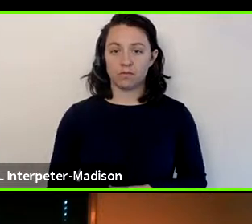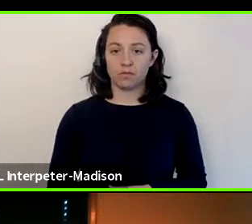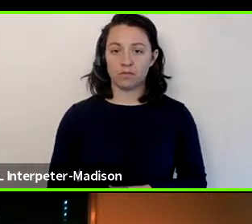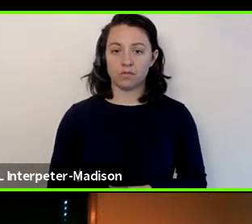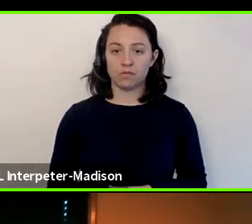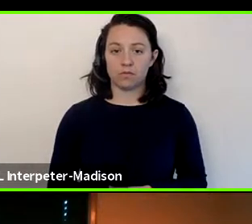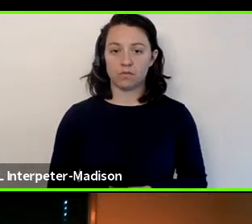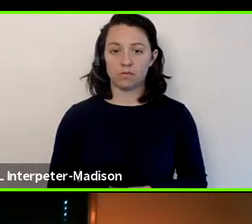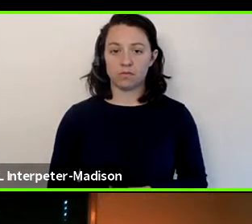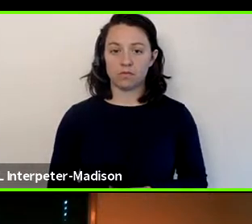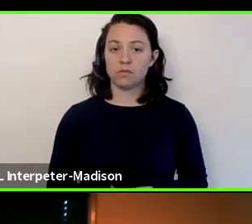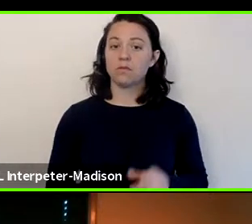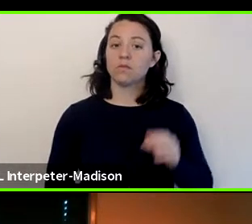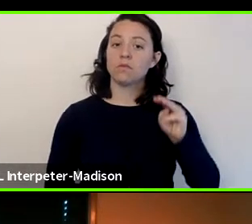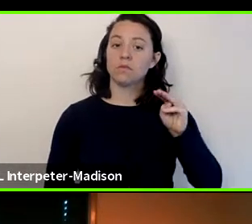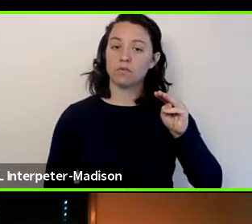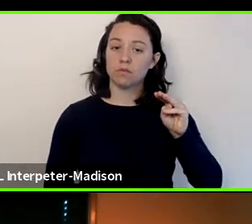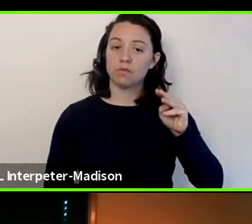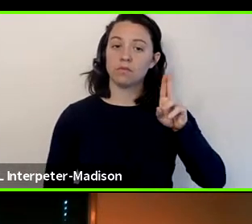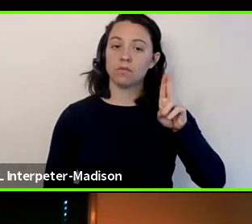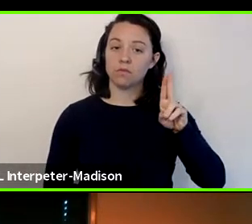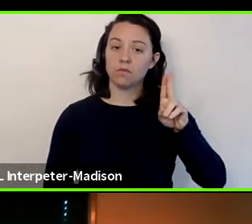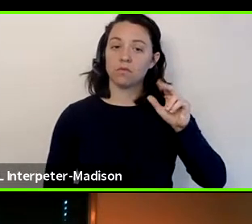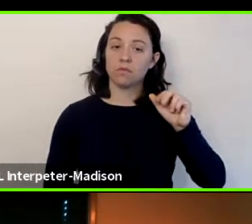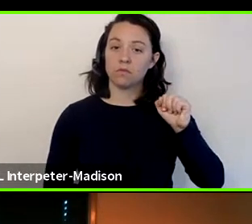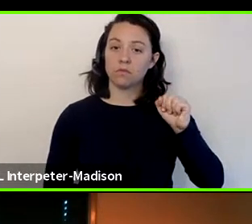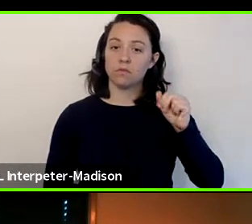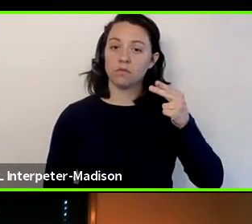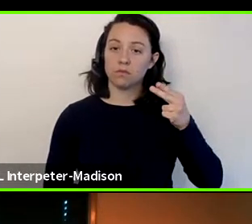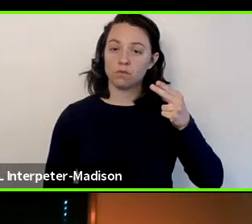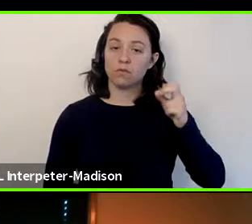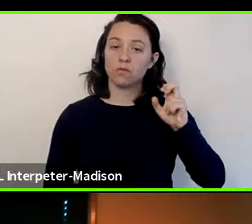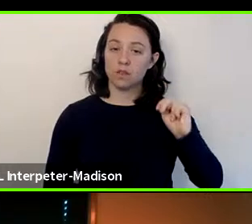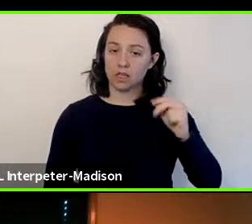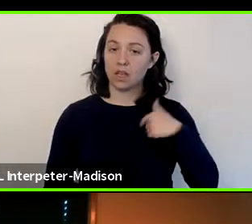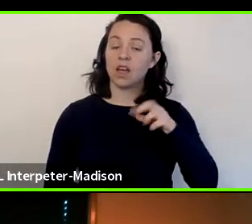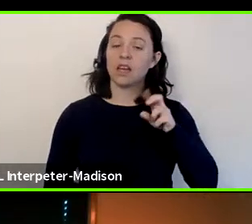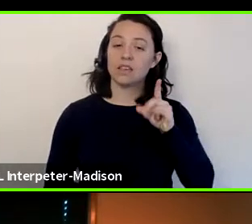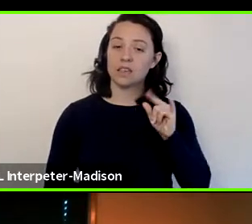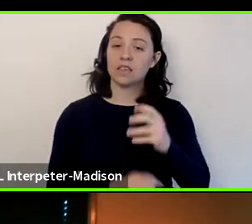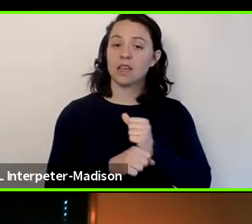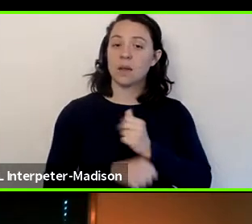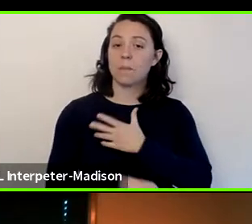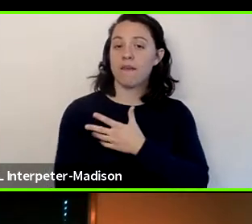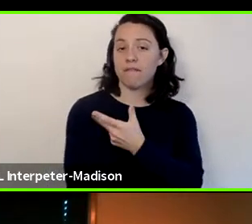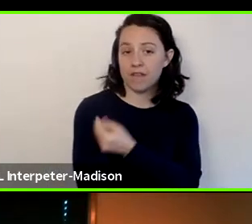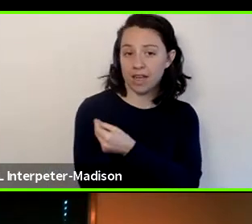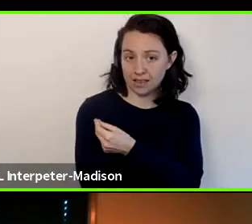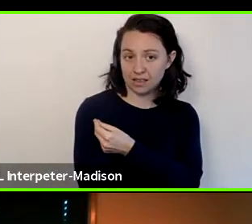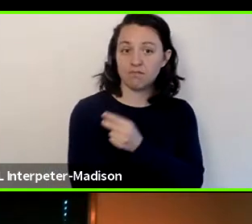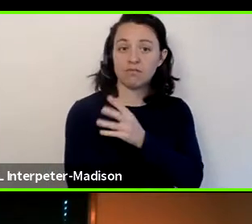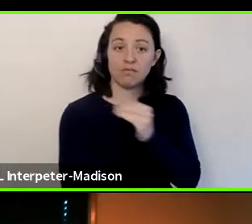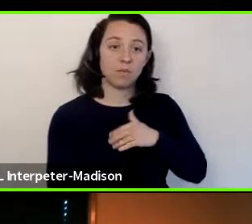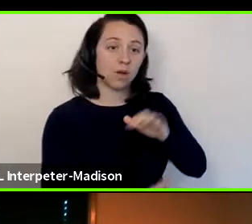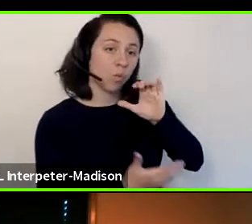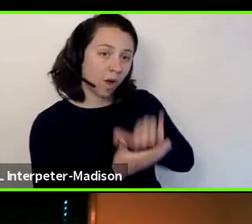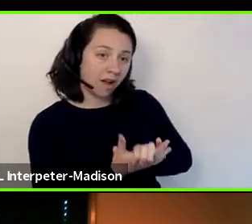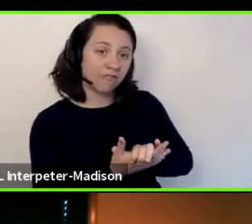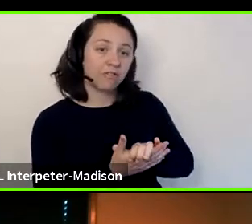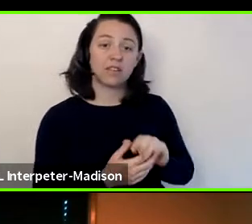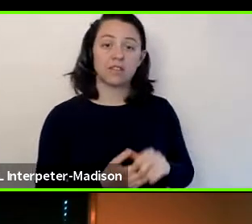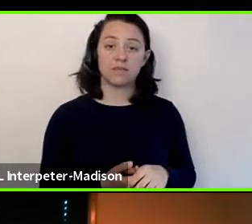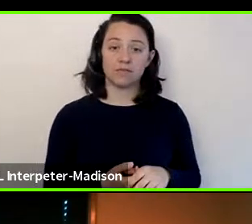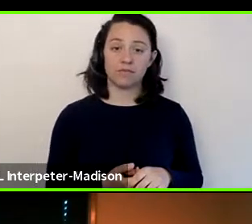I did get my vaccine, both doses. Same thing for my wife, and that gave me really kind